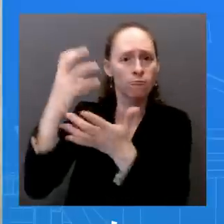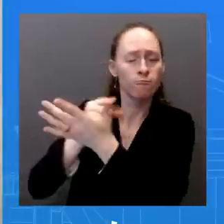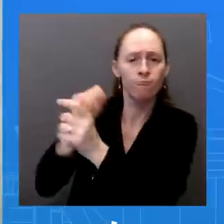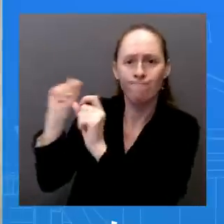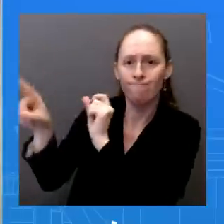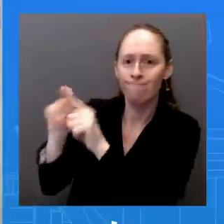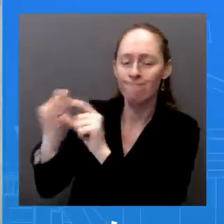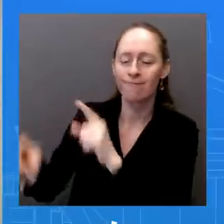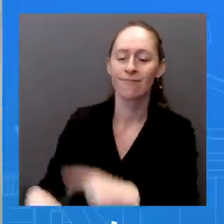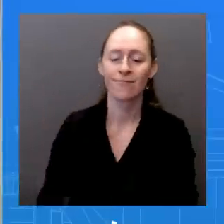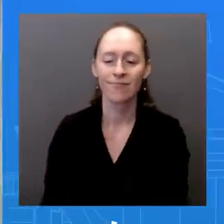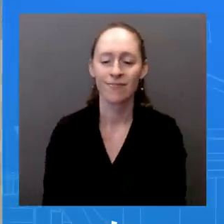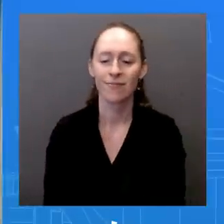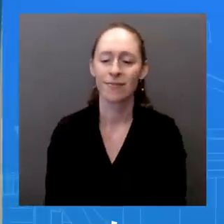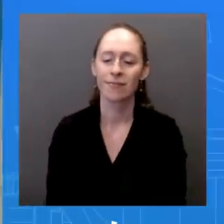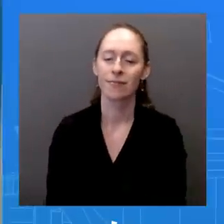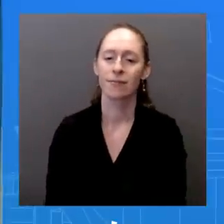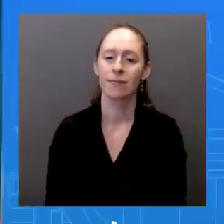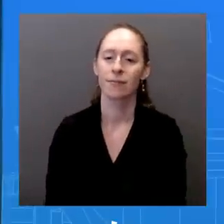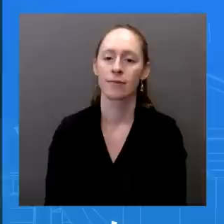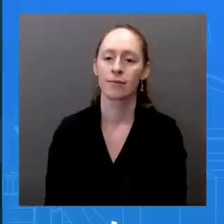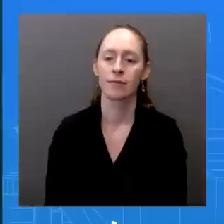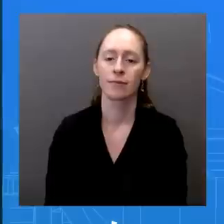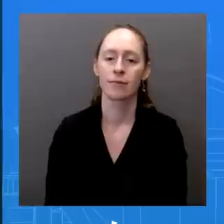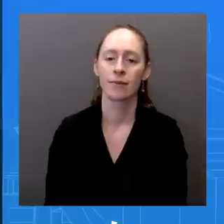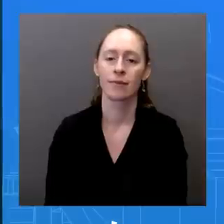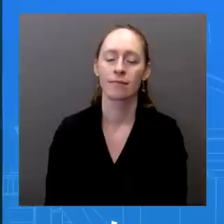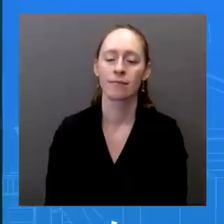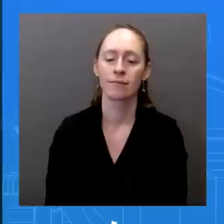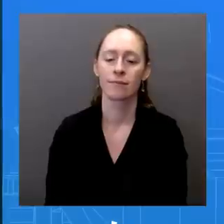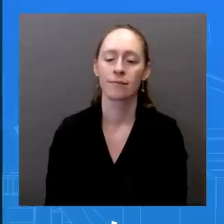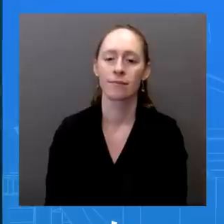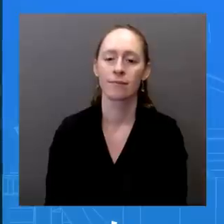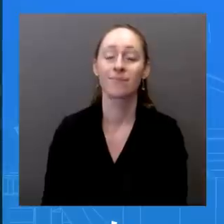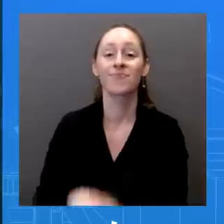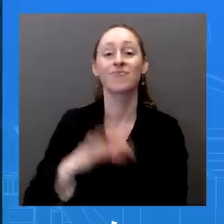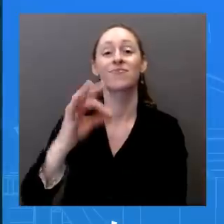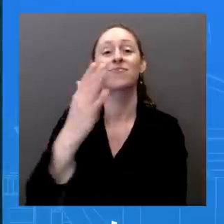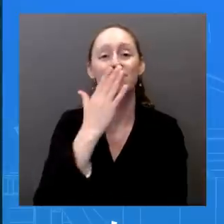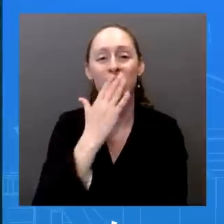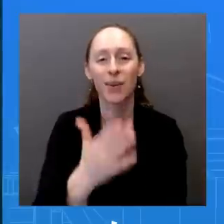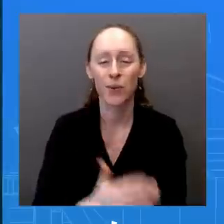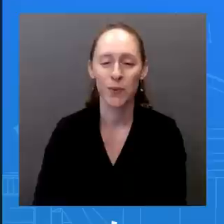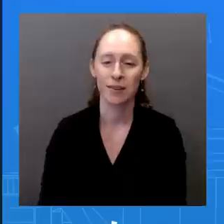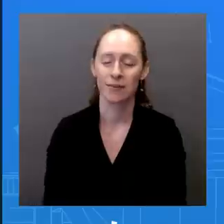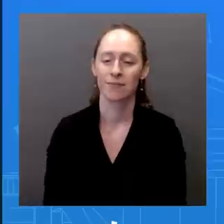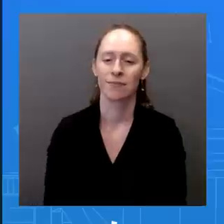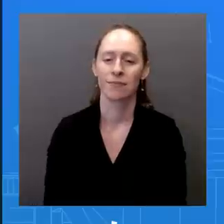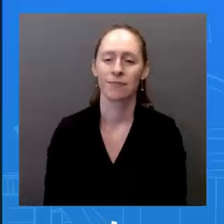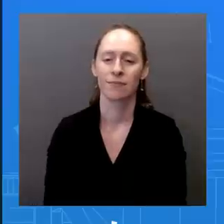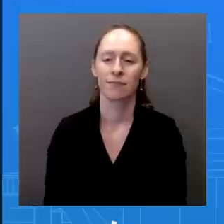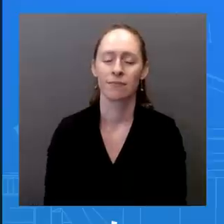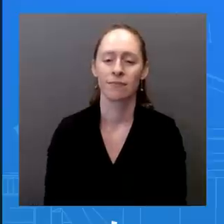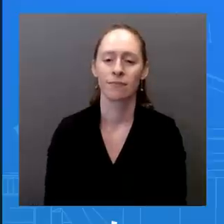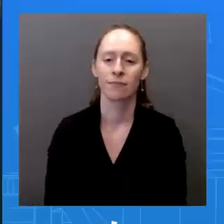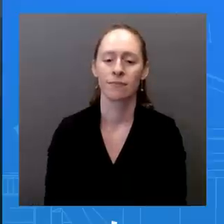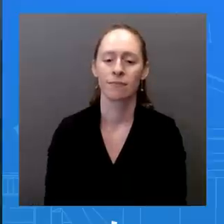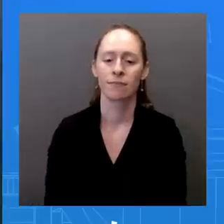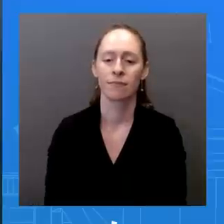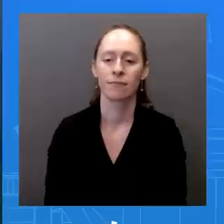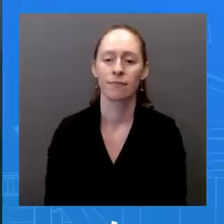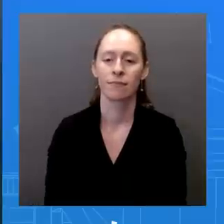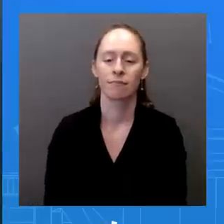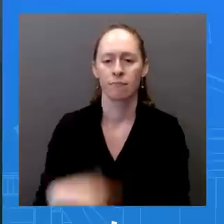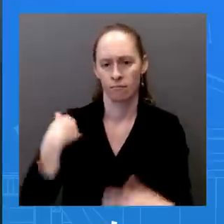Thank you, Karine, and thanks, everybody. Good to be with you. I'm just going to make a few opening comments on what we expect from the trip in New York,